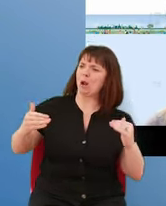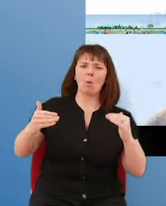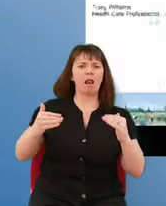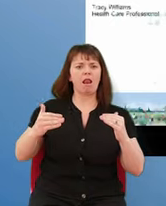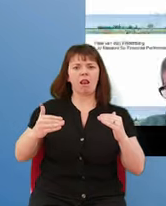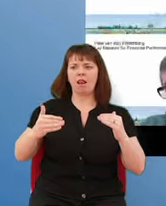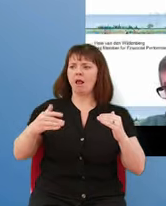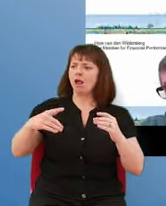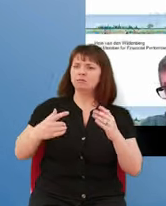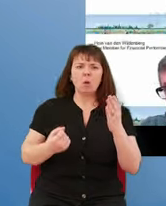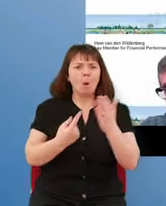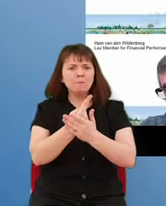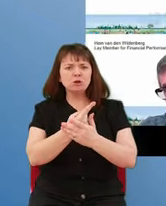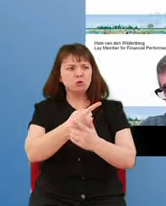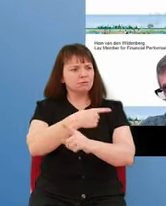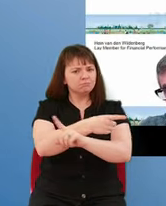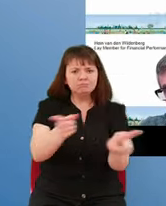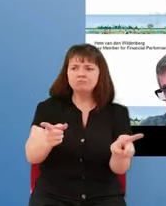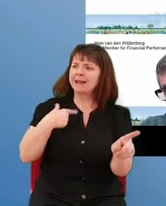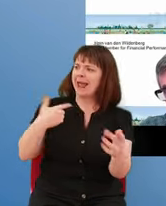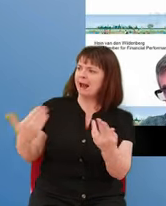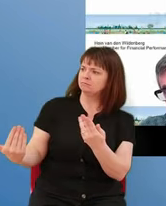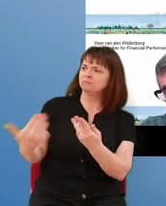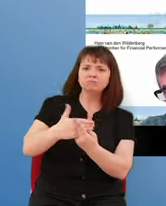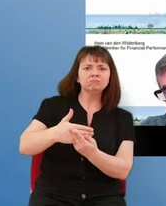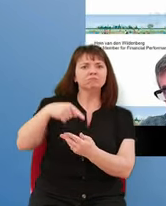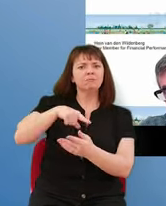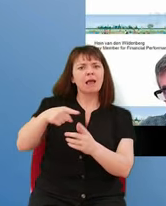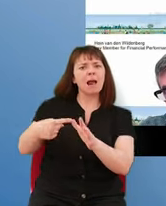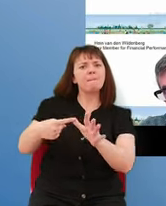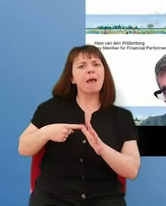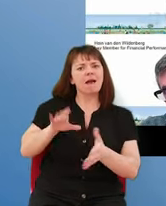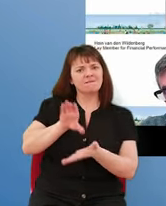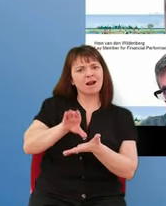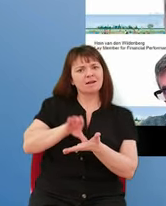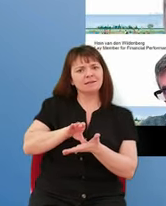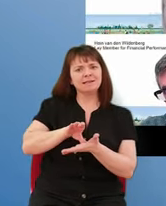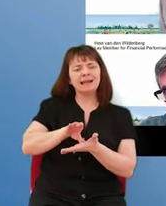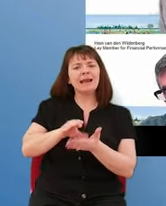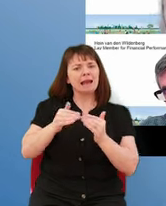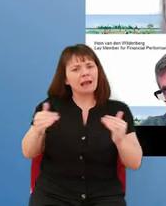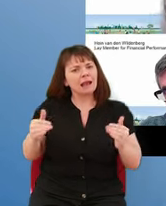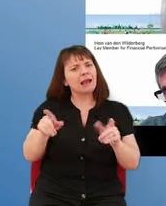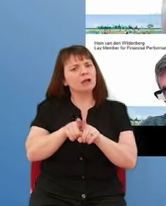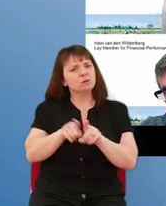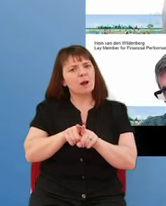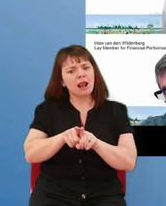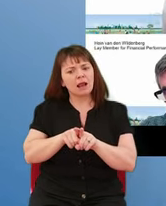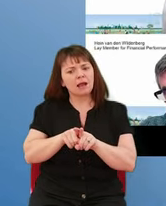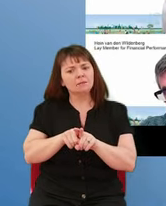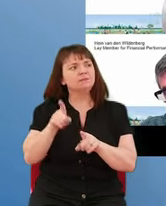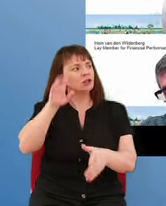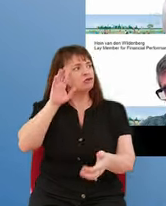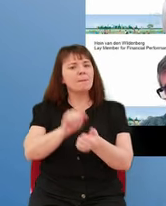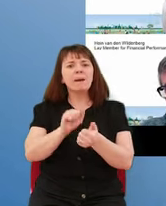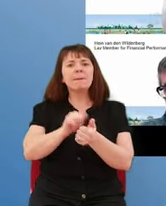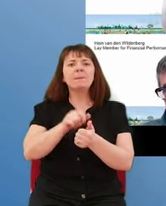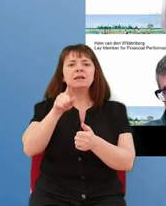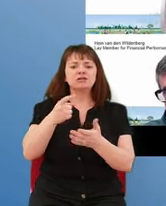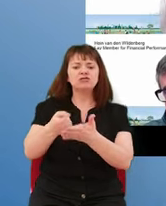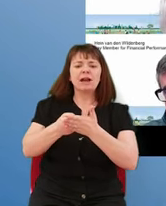Just noting that it was a recommendation from TIA, so will TIA respect that kind of that loop to be closed and to have some feedback from what the process is kind